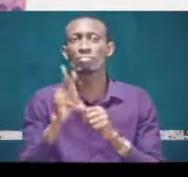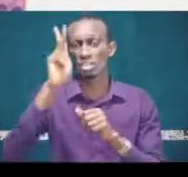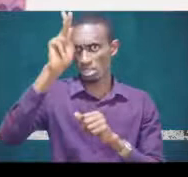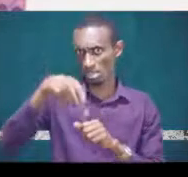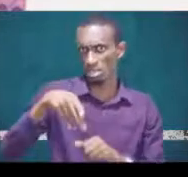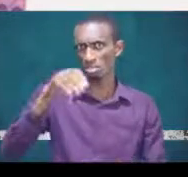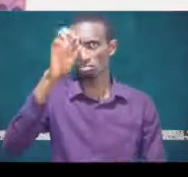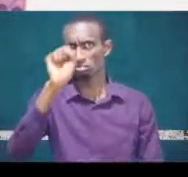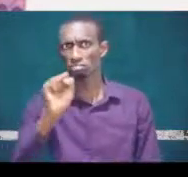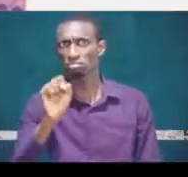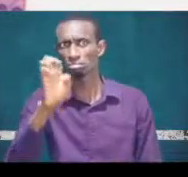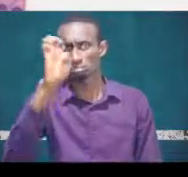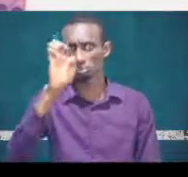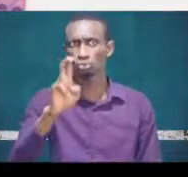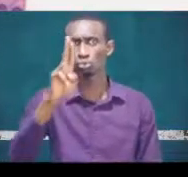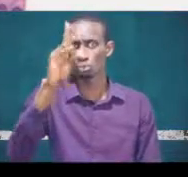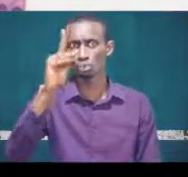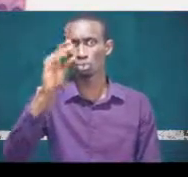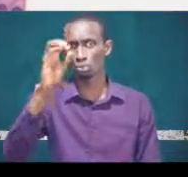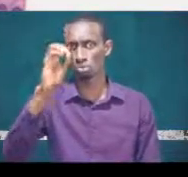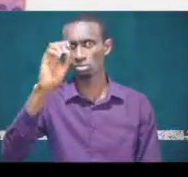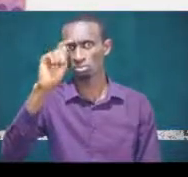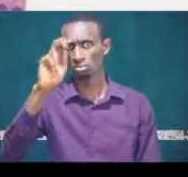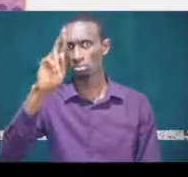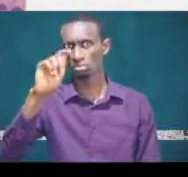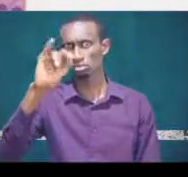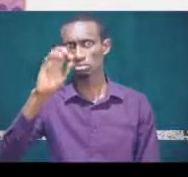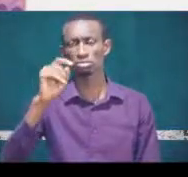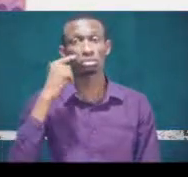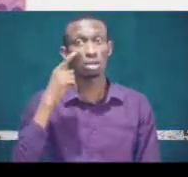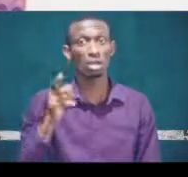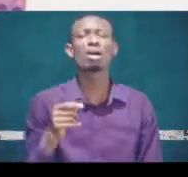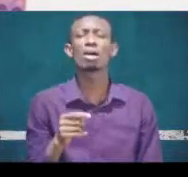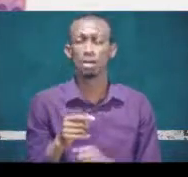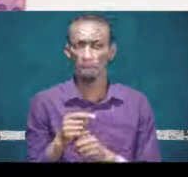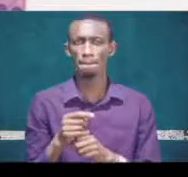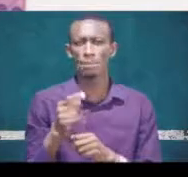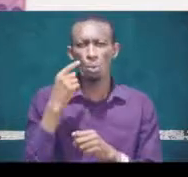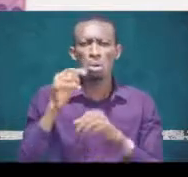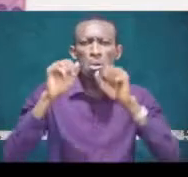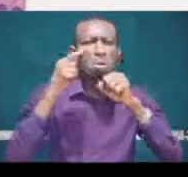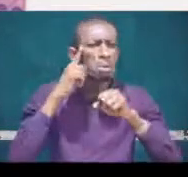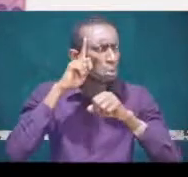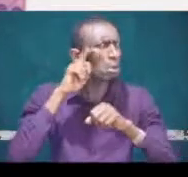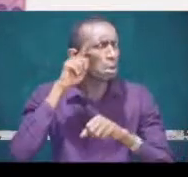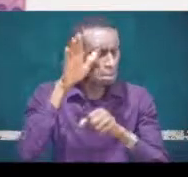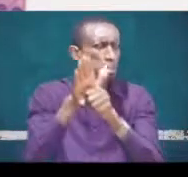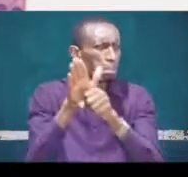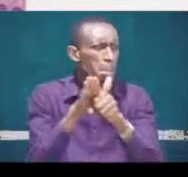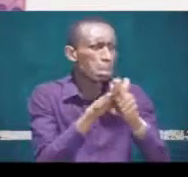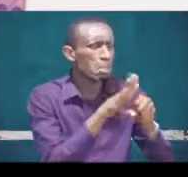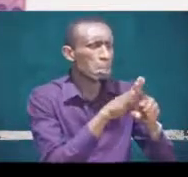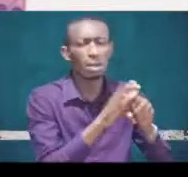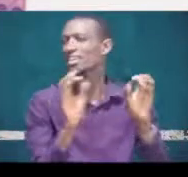you see these cells, you may think that these are many layers. But in actual sense, it is just one